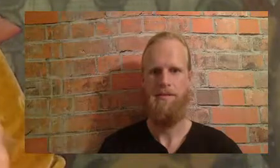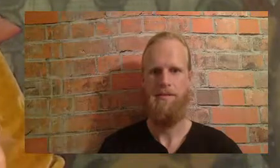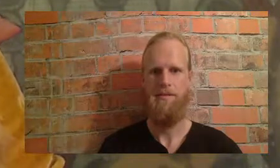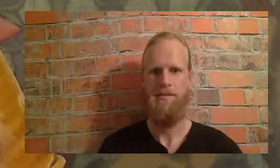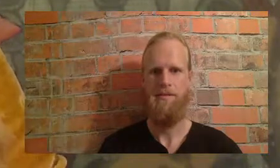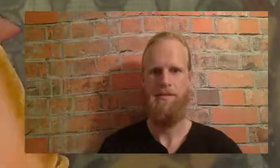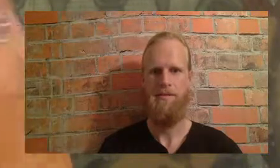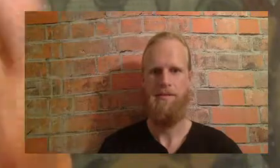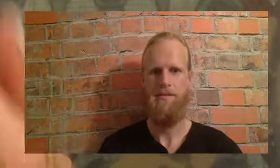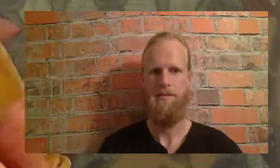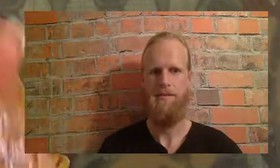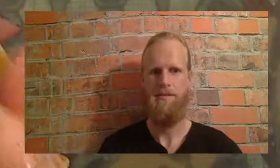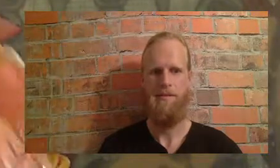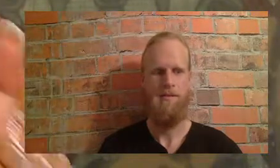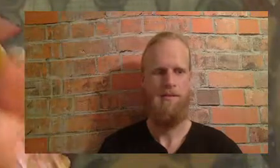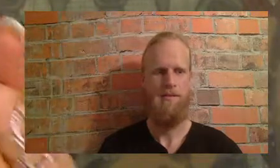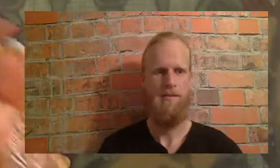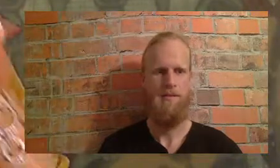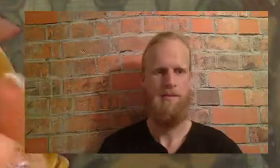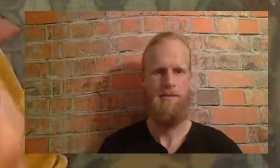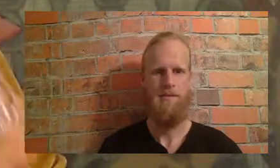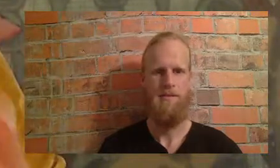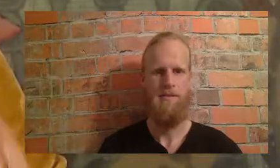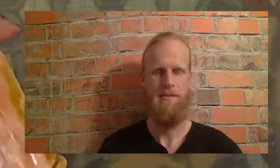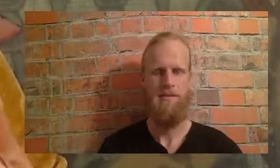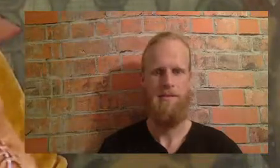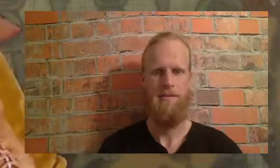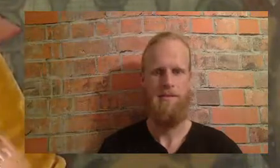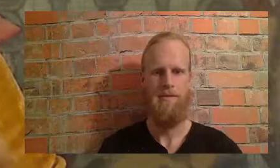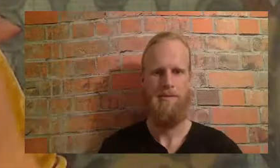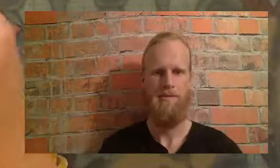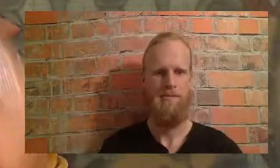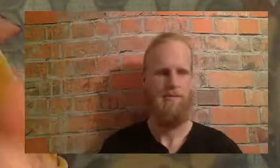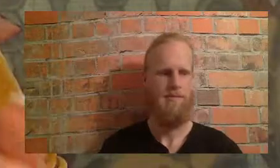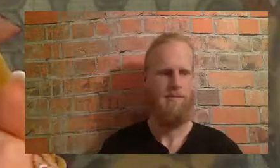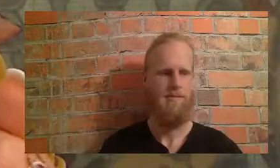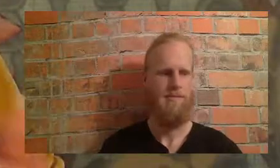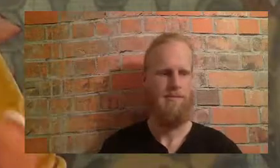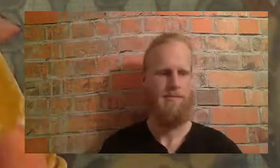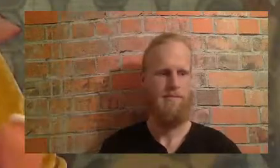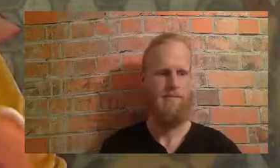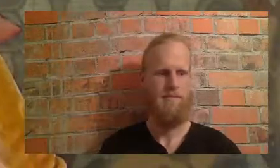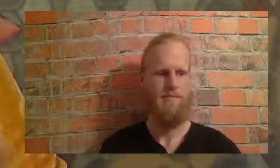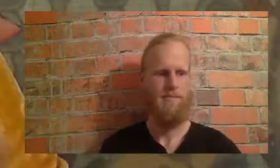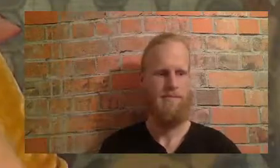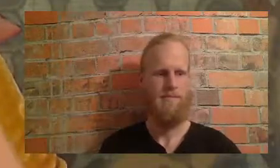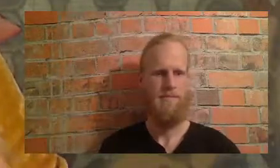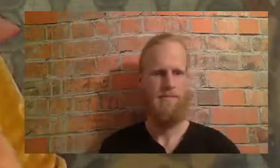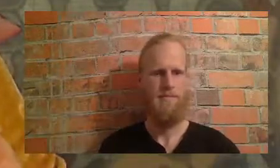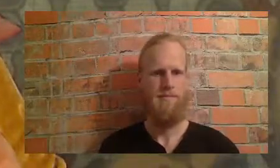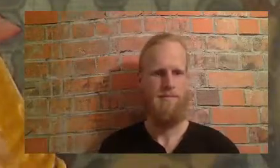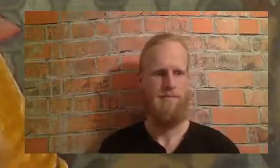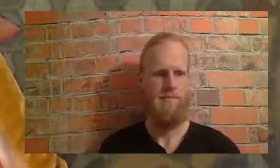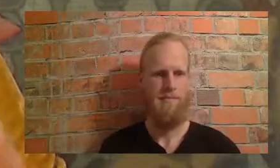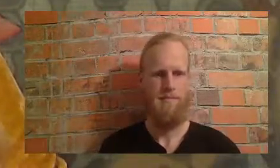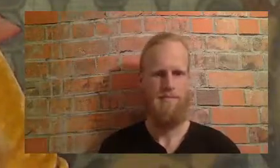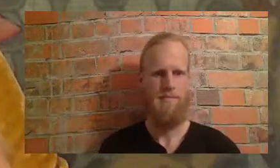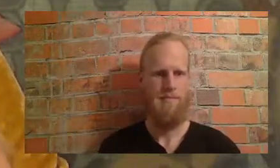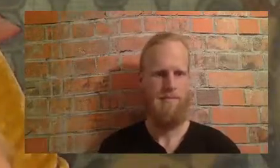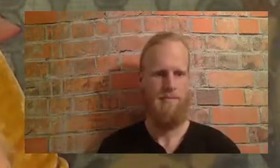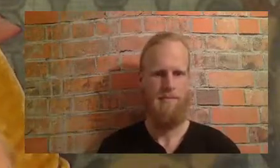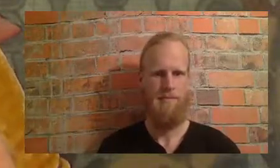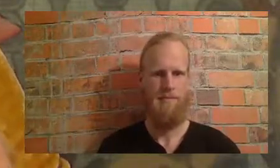dig deeper, find old information in your subconscious that maybe you forgot about or you're unaware, and